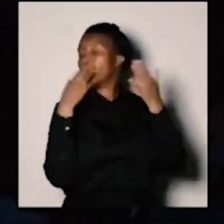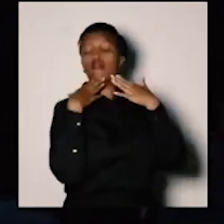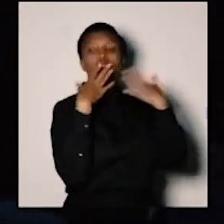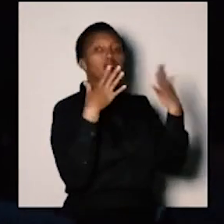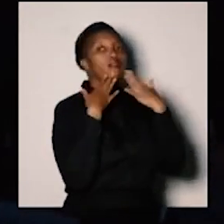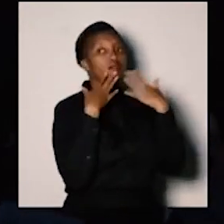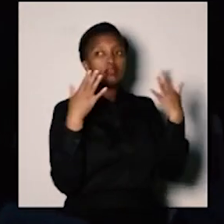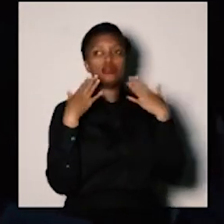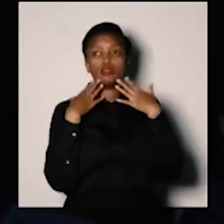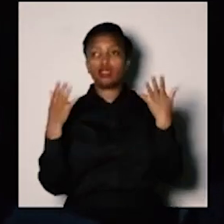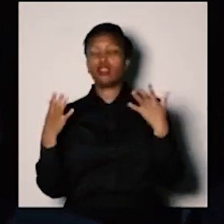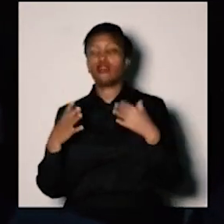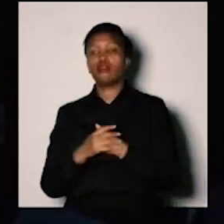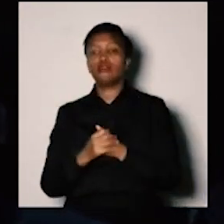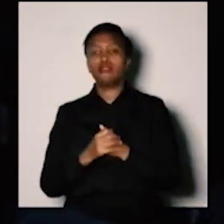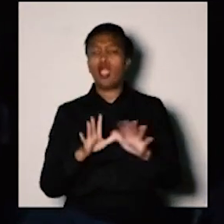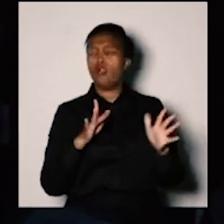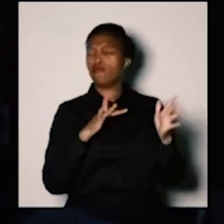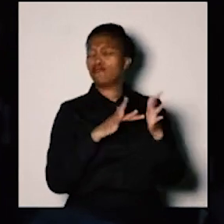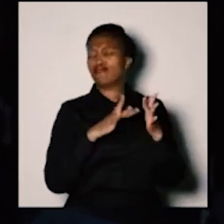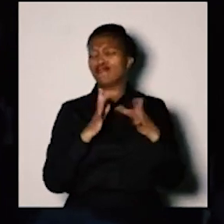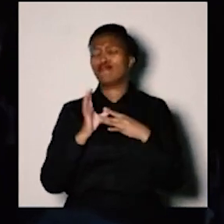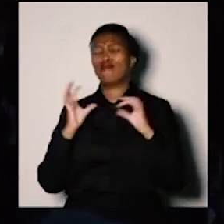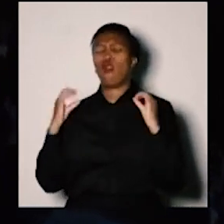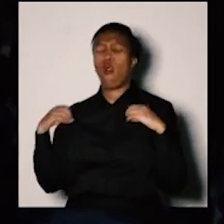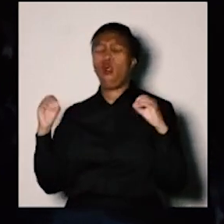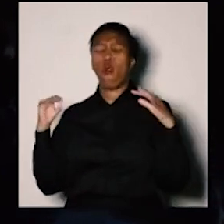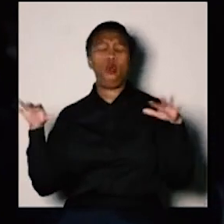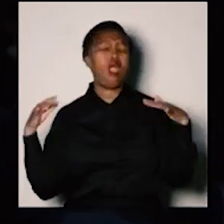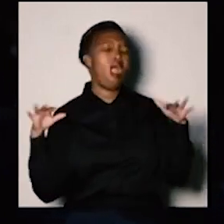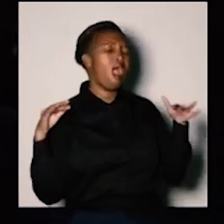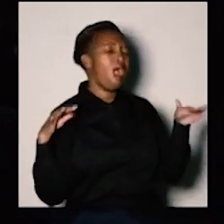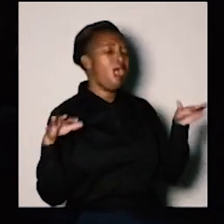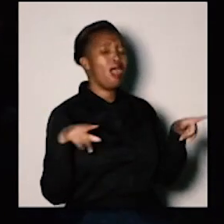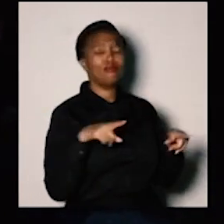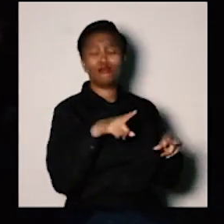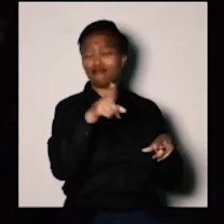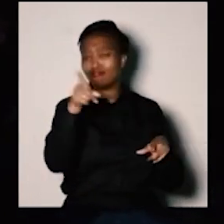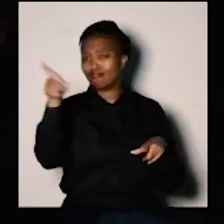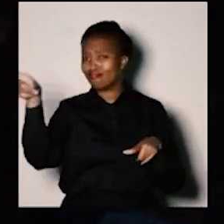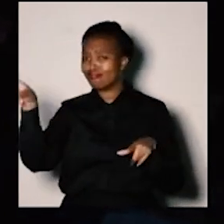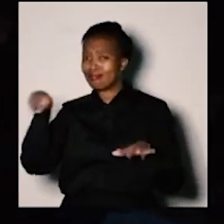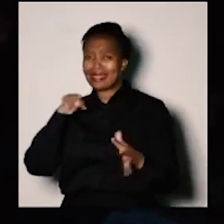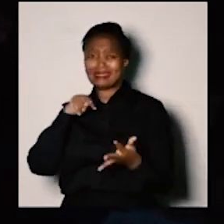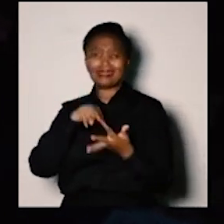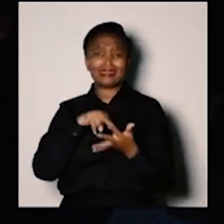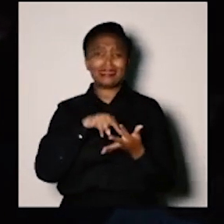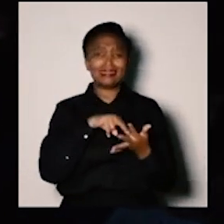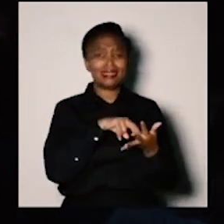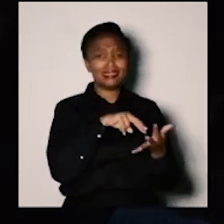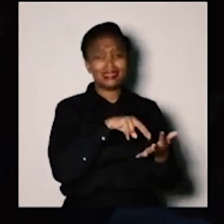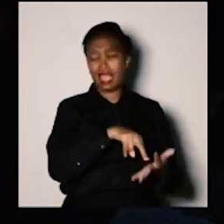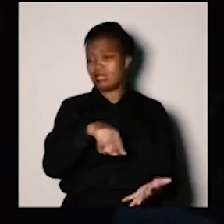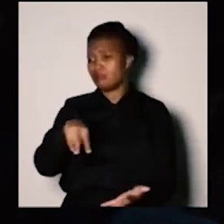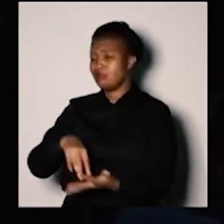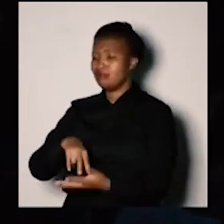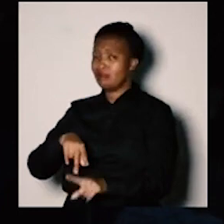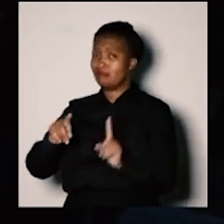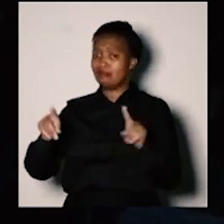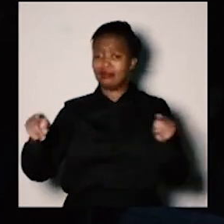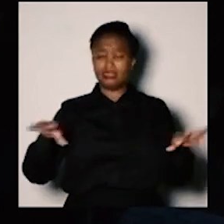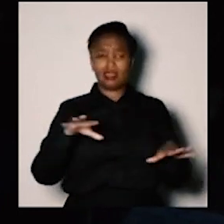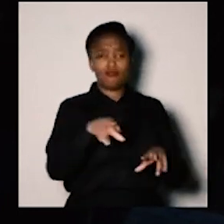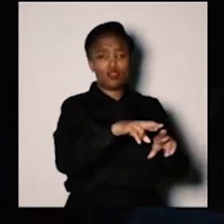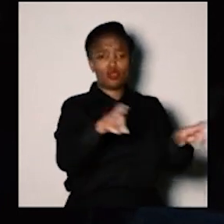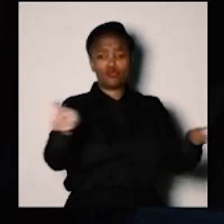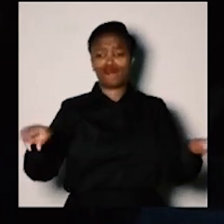you. Oh, Jesus. All over the place, stand, stand, stand. Even in the overflow hall, stand, stand,